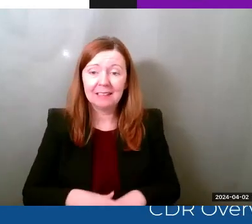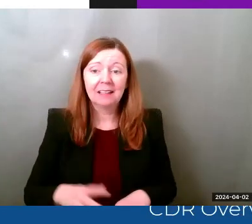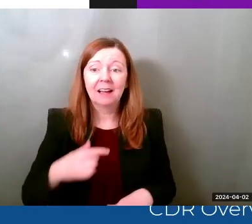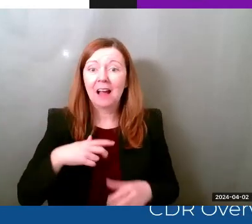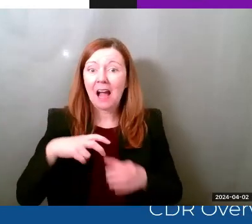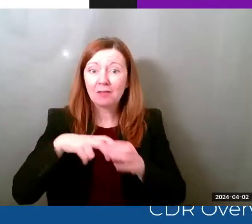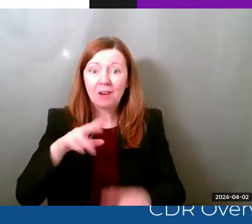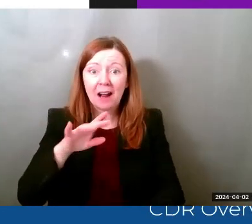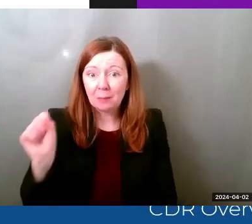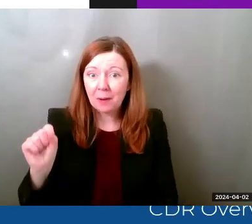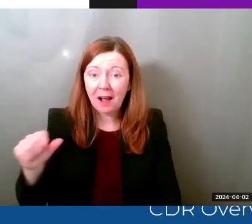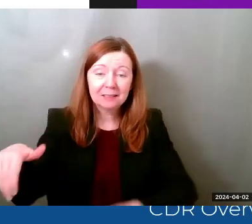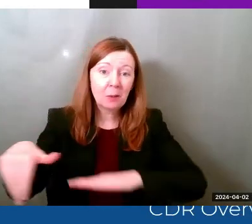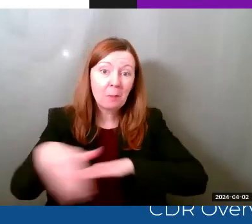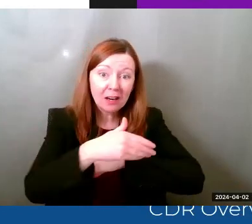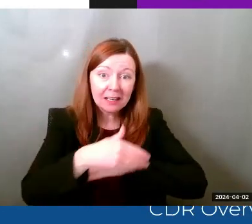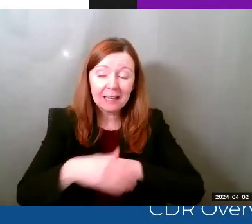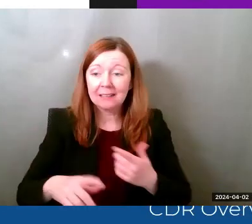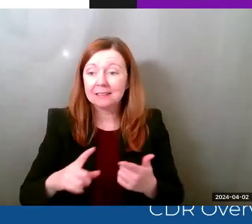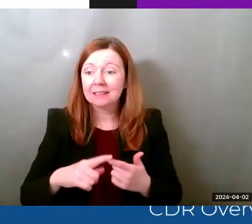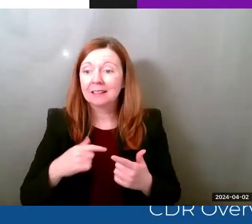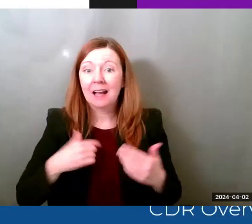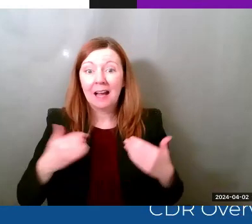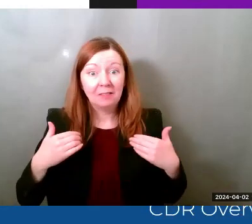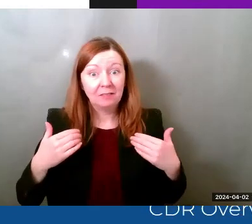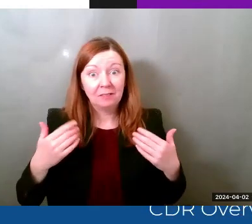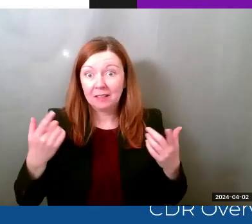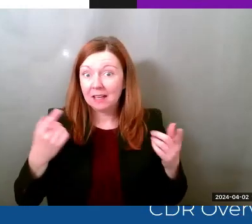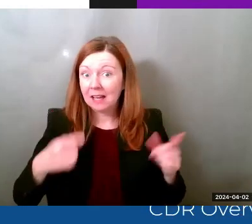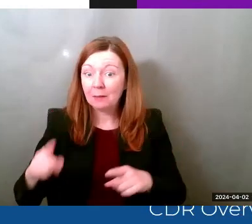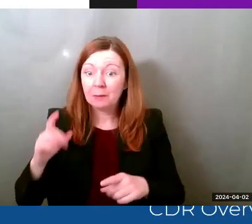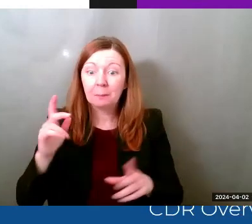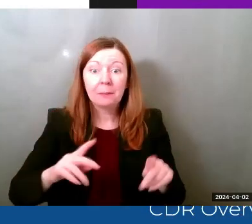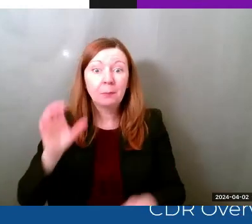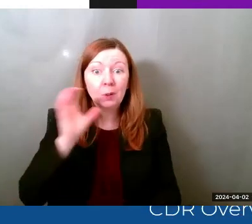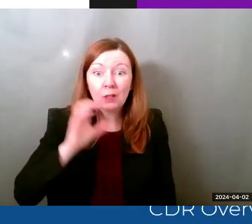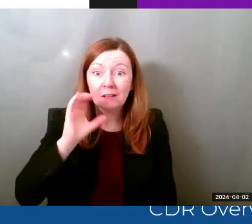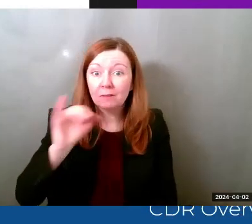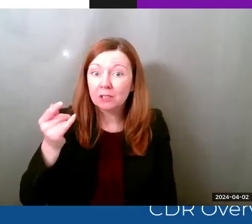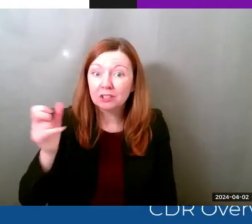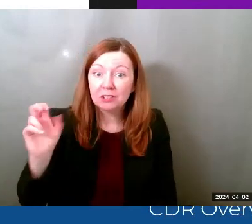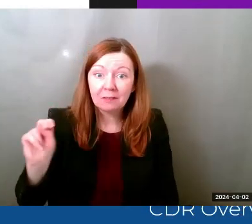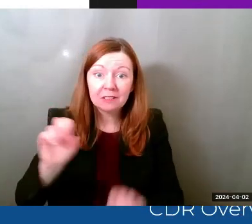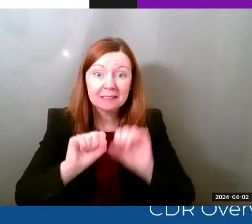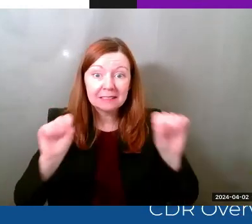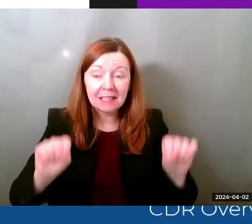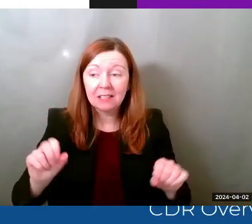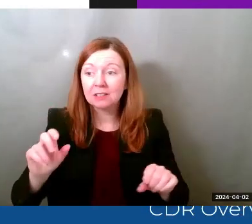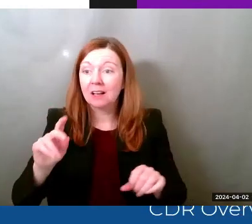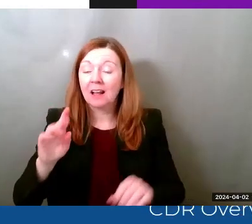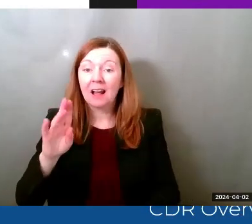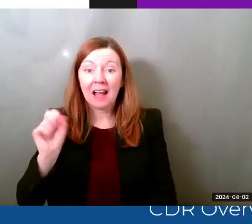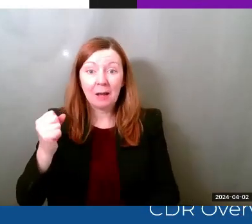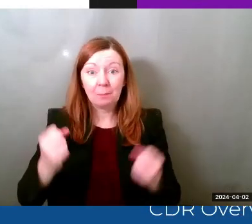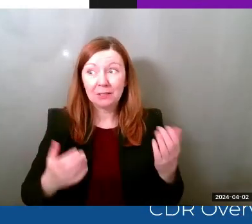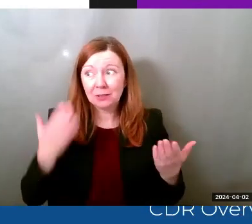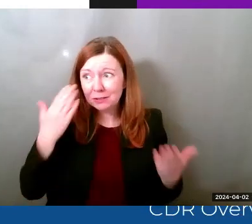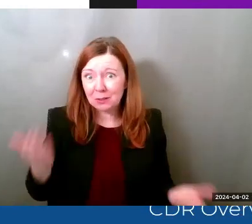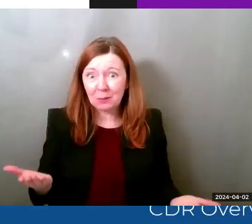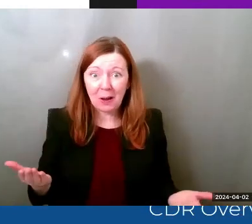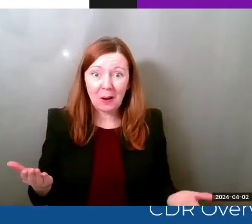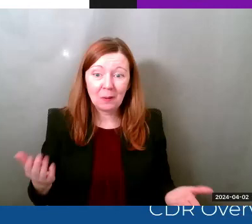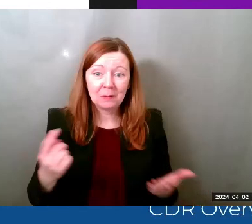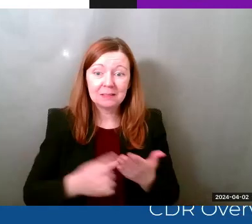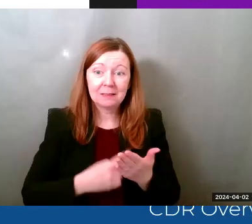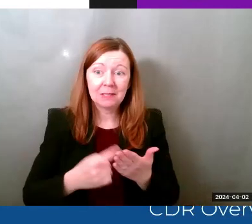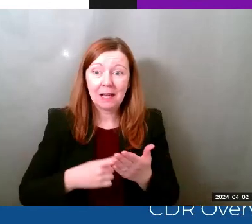ride the bus going down Market Street, and I've had this happen when people are looking for the Jefferson Station, and bus drivers sometimes don't know, because you get a new person on